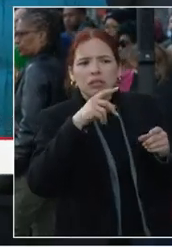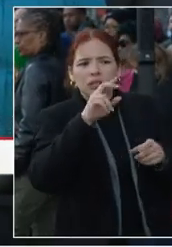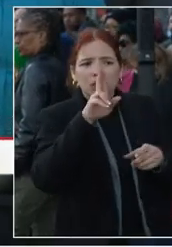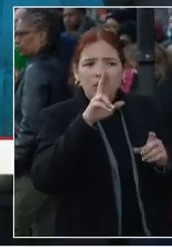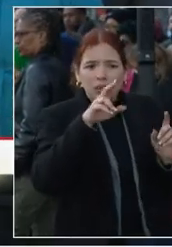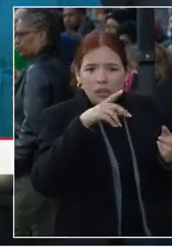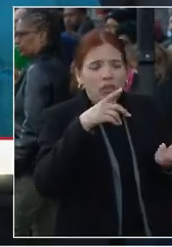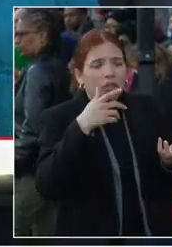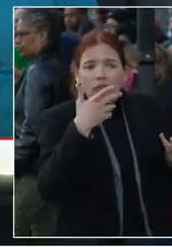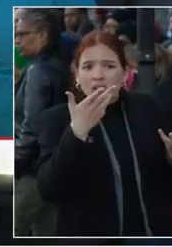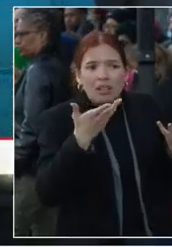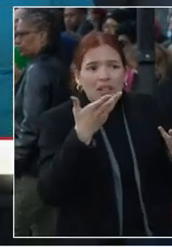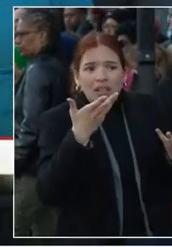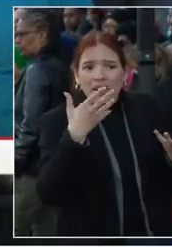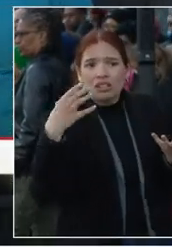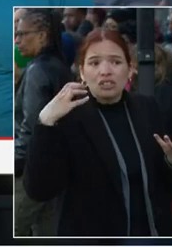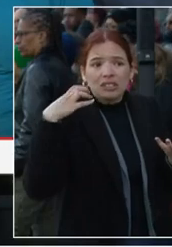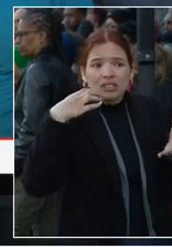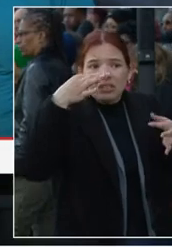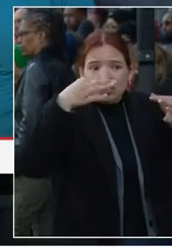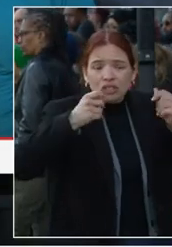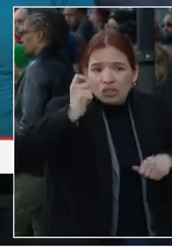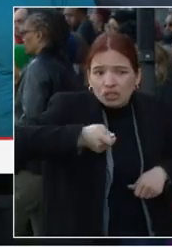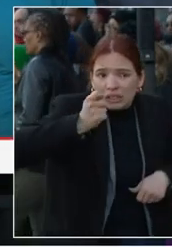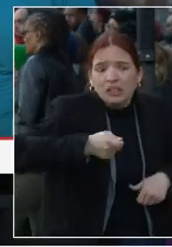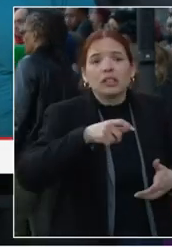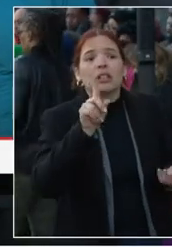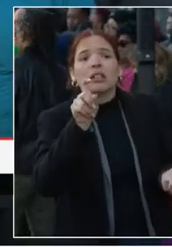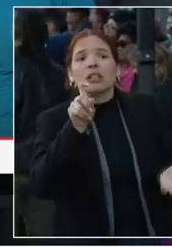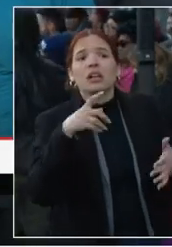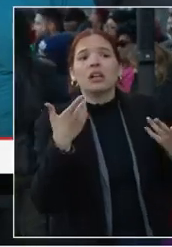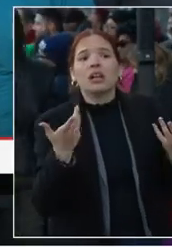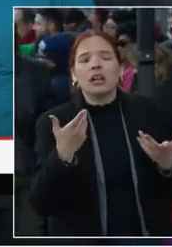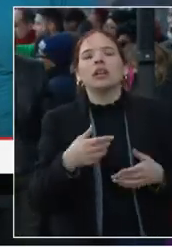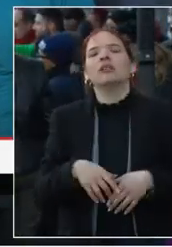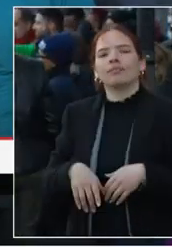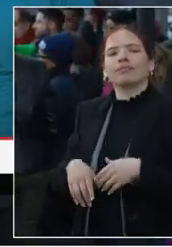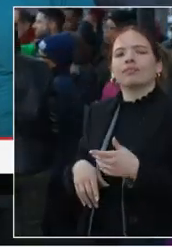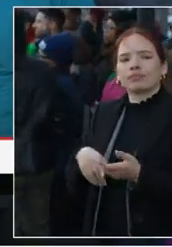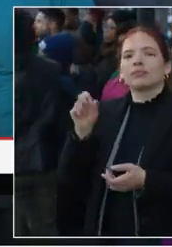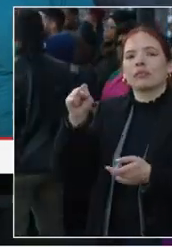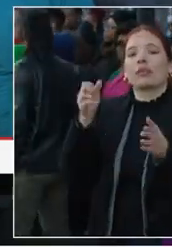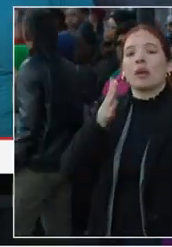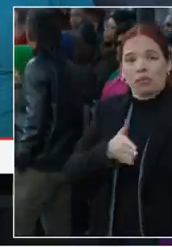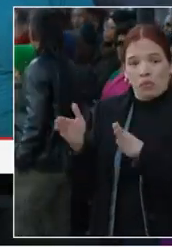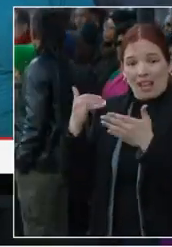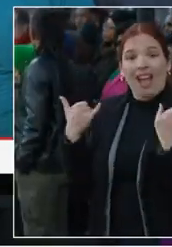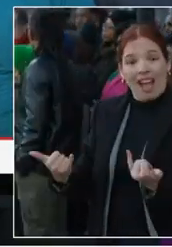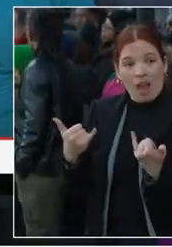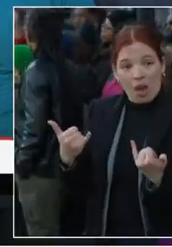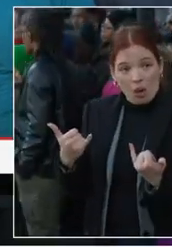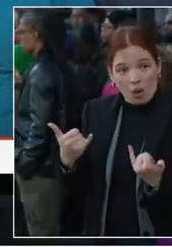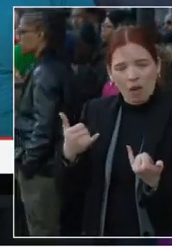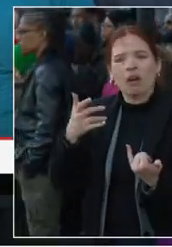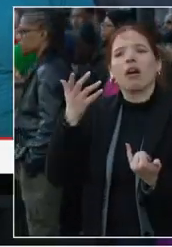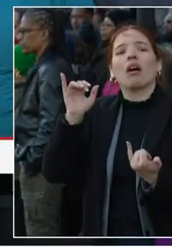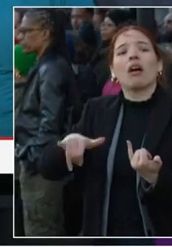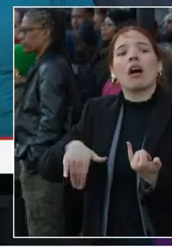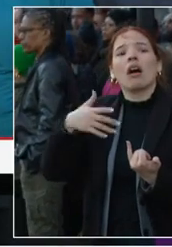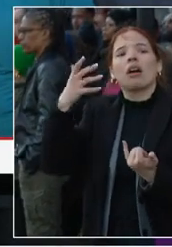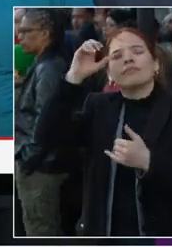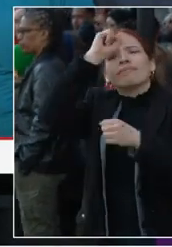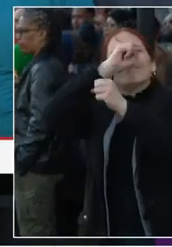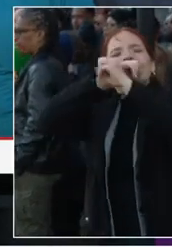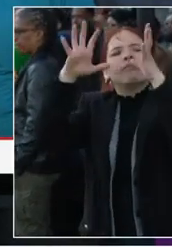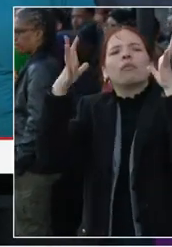you be inviting the Chief Judge to that? Yeah, Mark, we're putting it together now, and my vision is that it will be